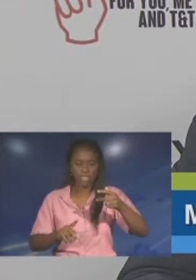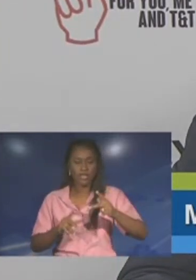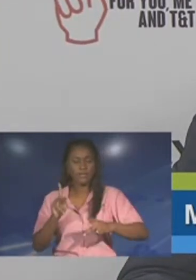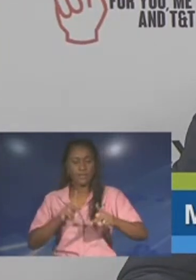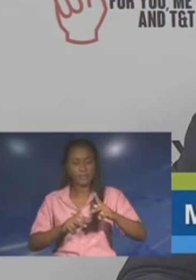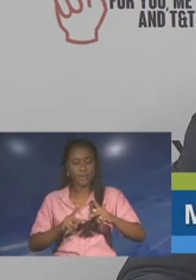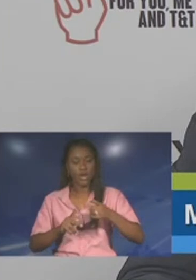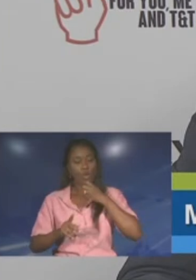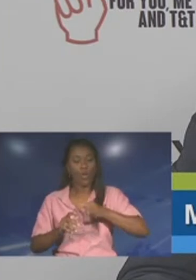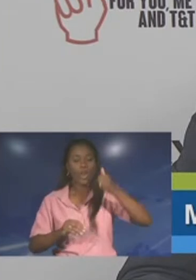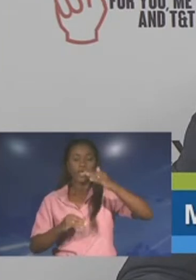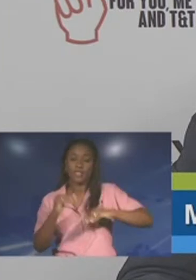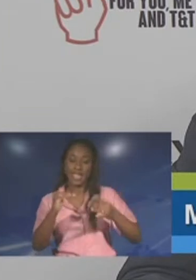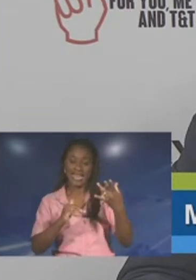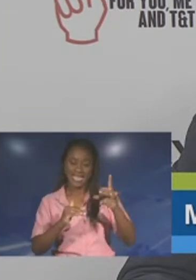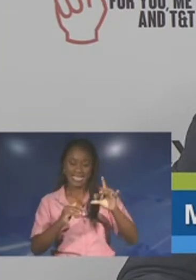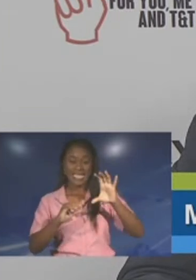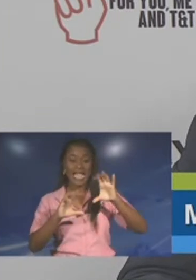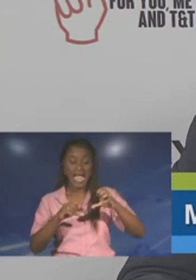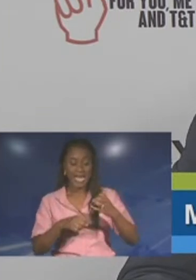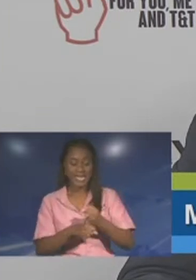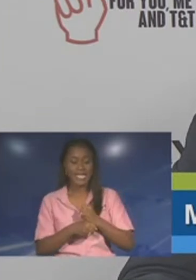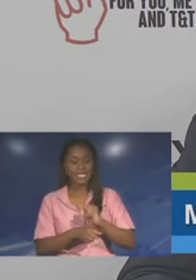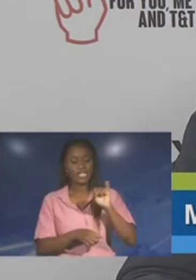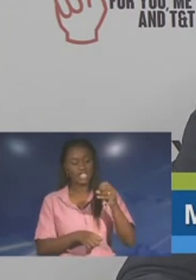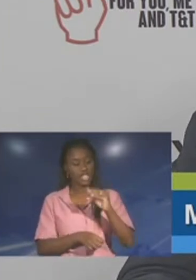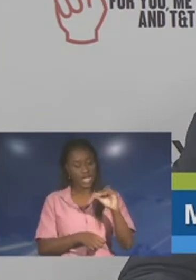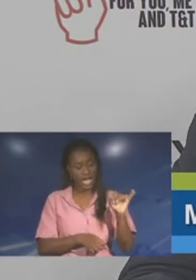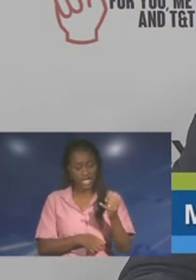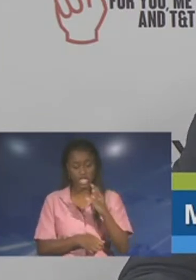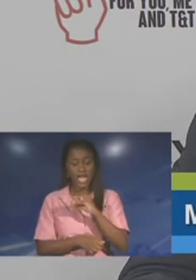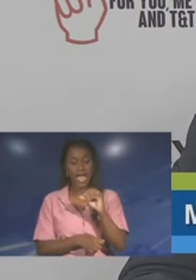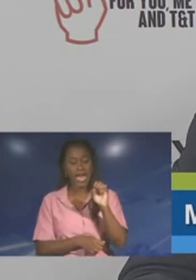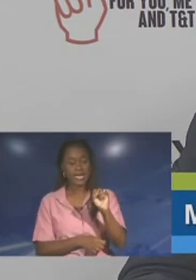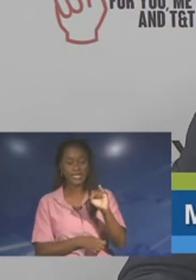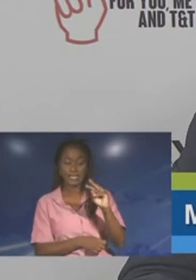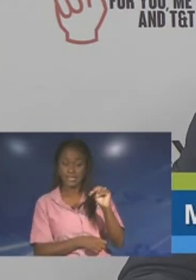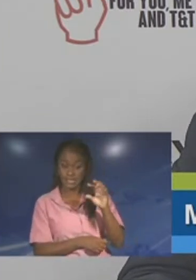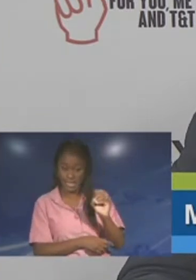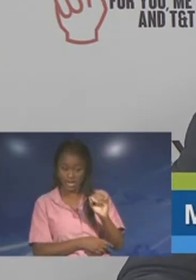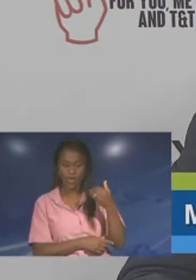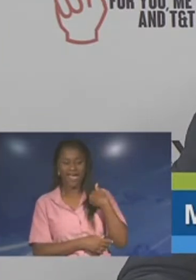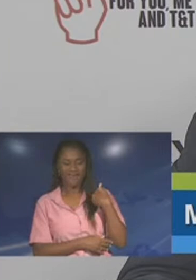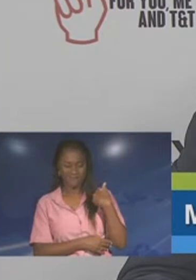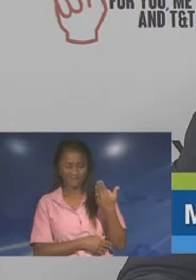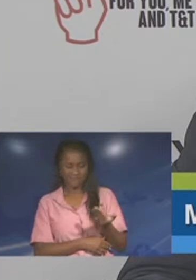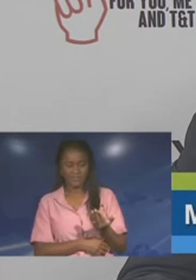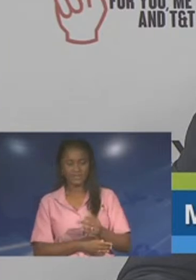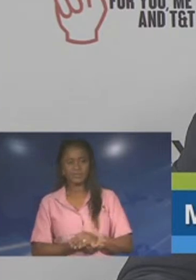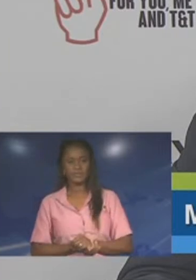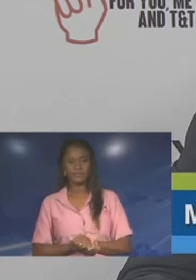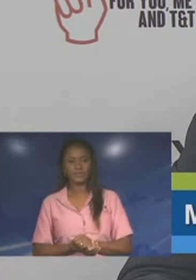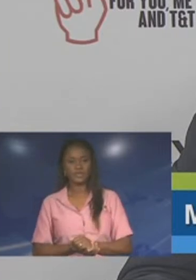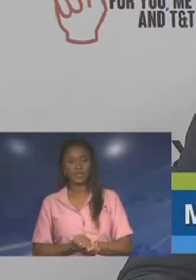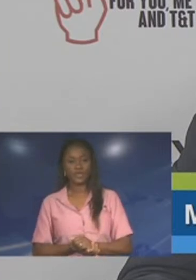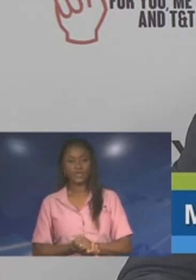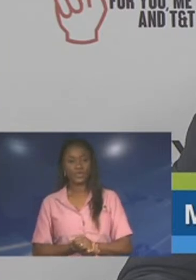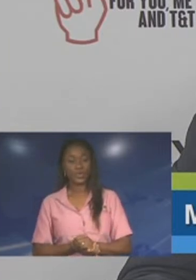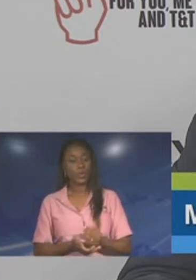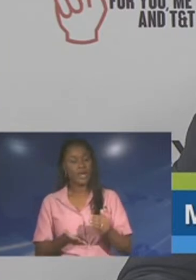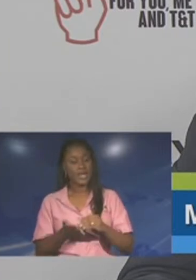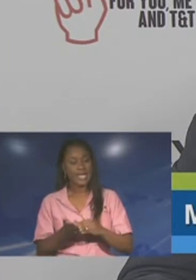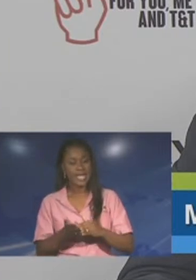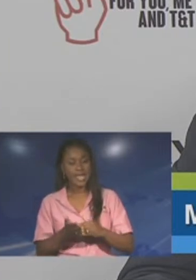be boosted with J&J and Sinopharm, which we have in stock. So again, regardless of